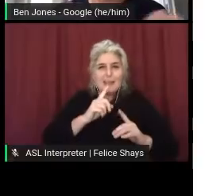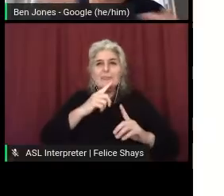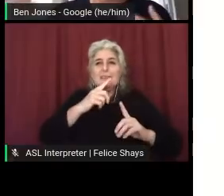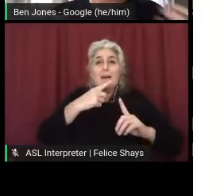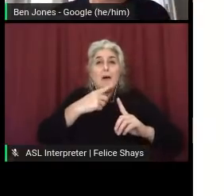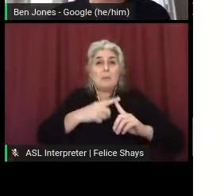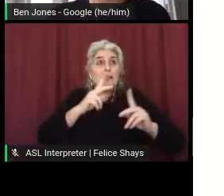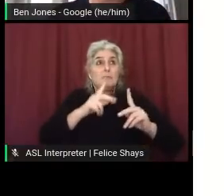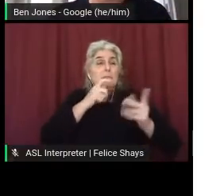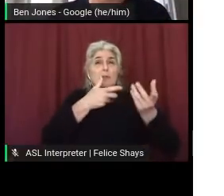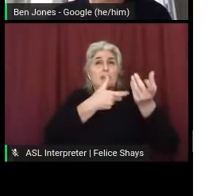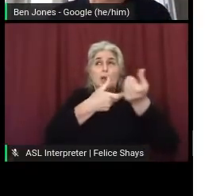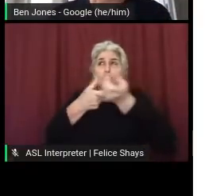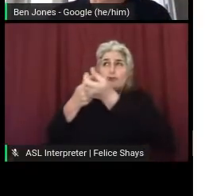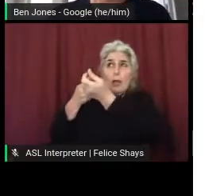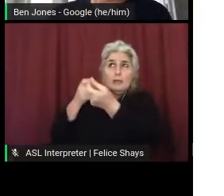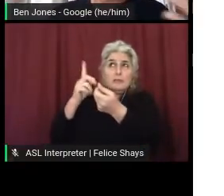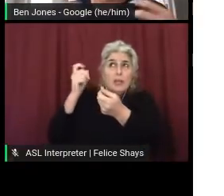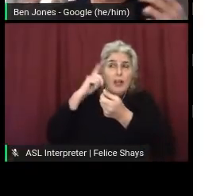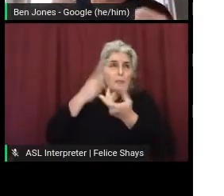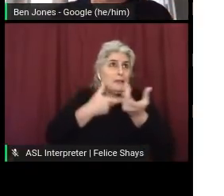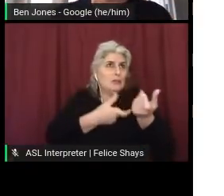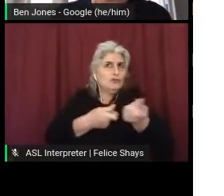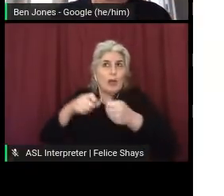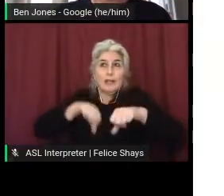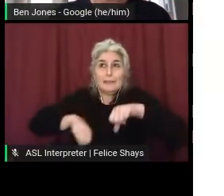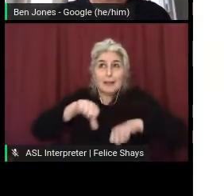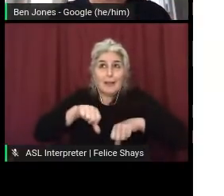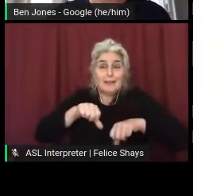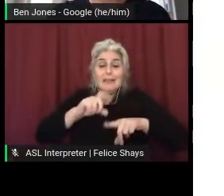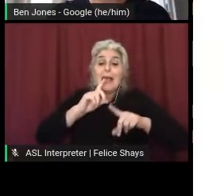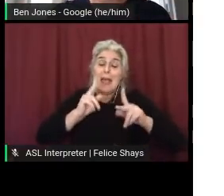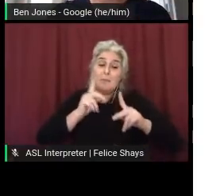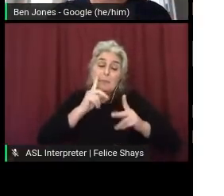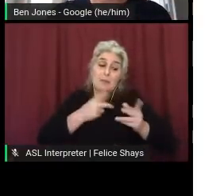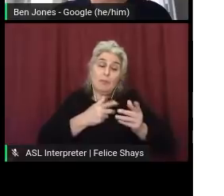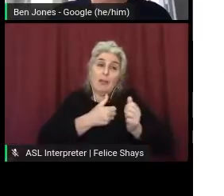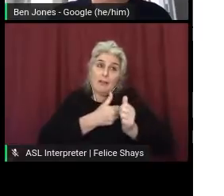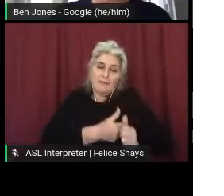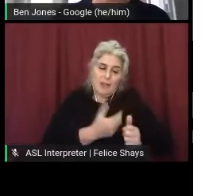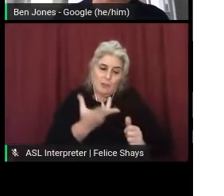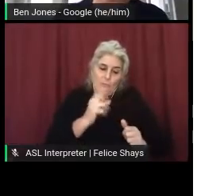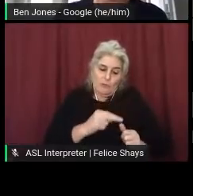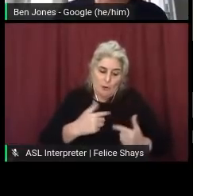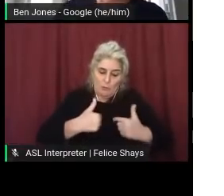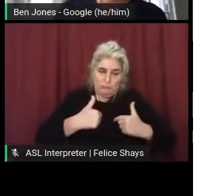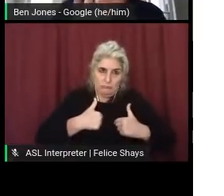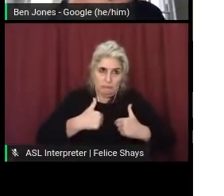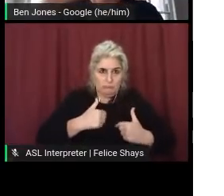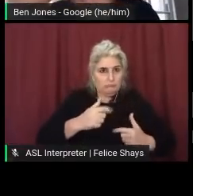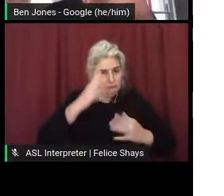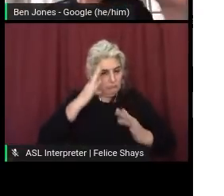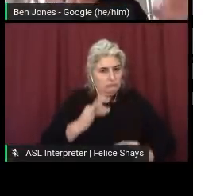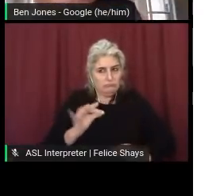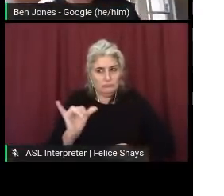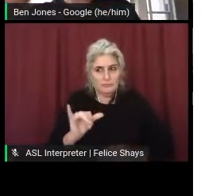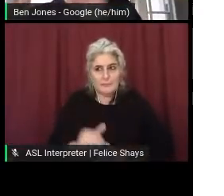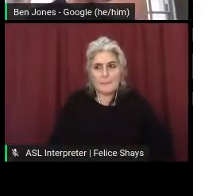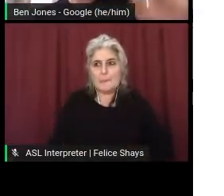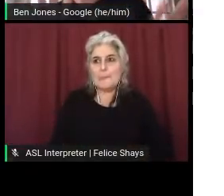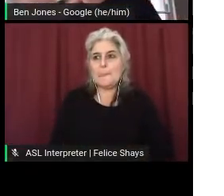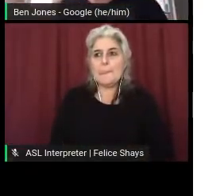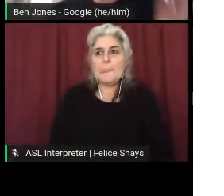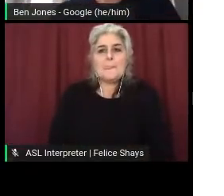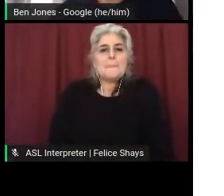to us and adjusting our behavior accordingly. We're managing internally against that. So we see